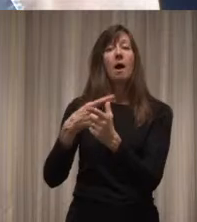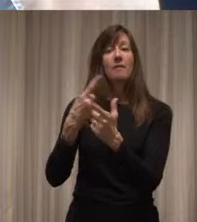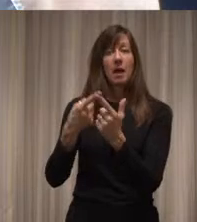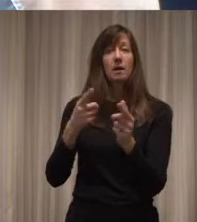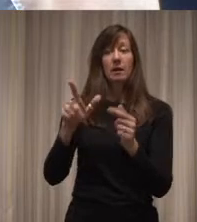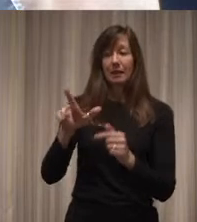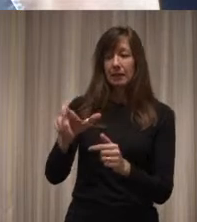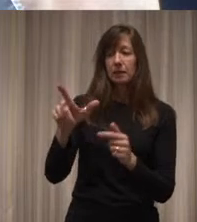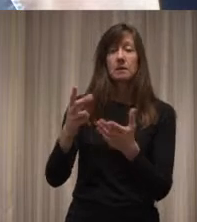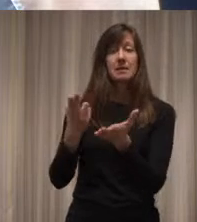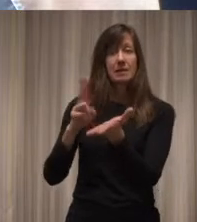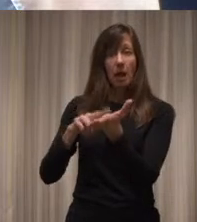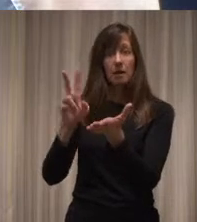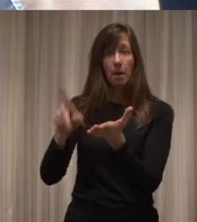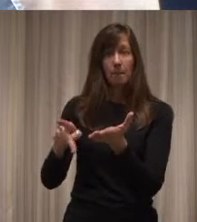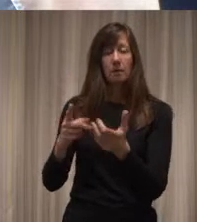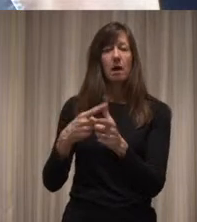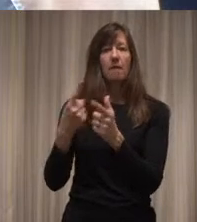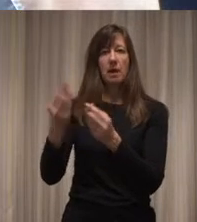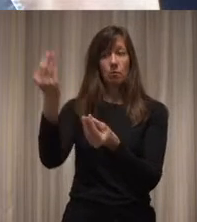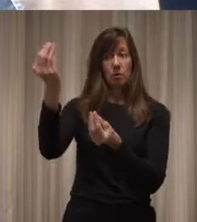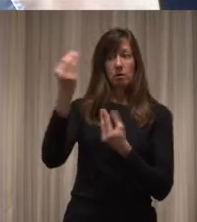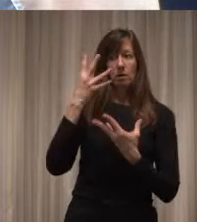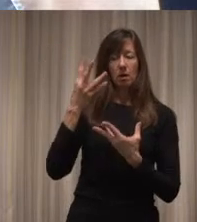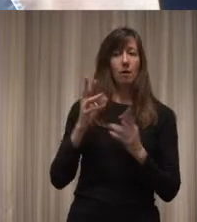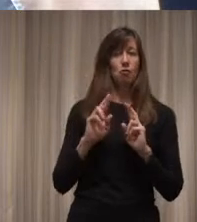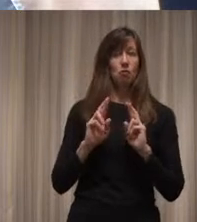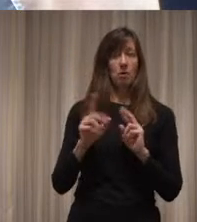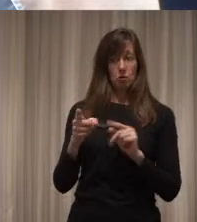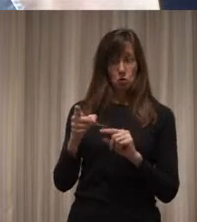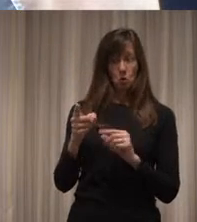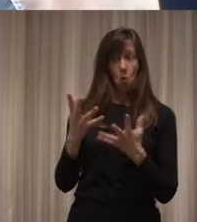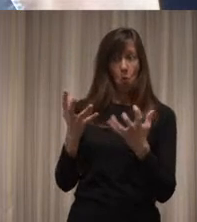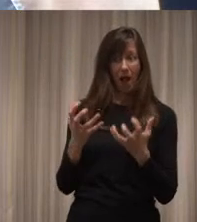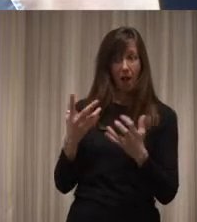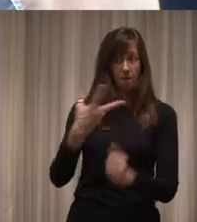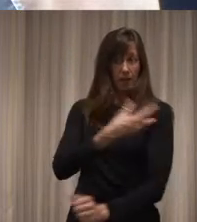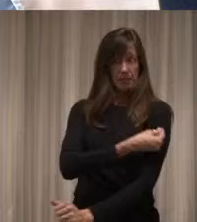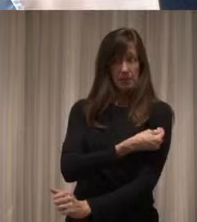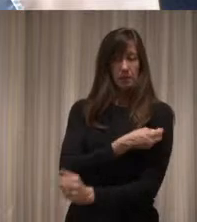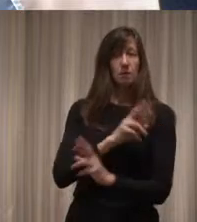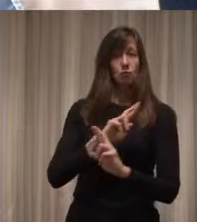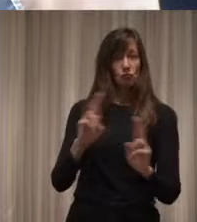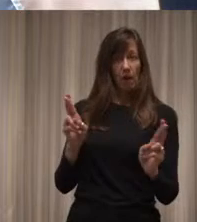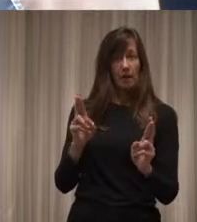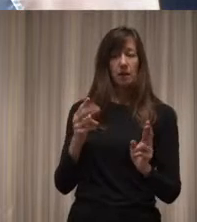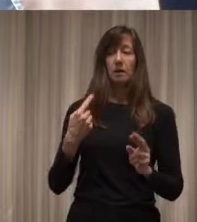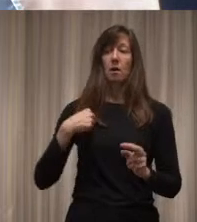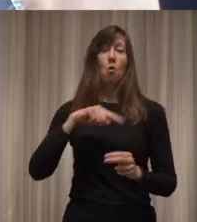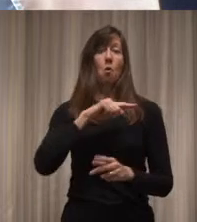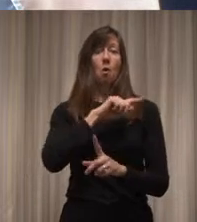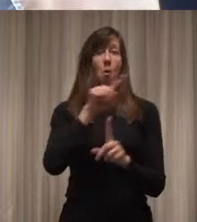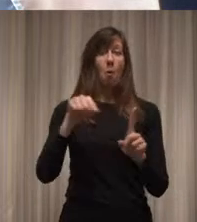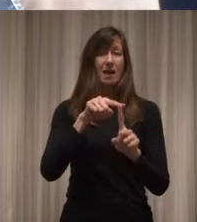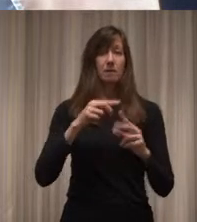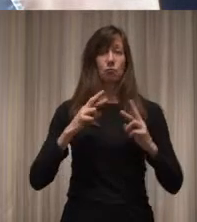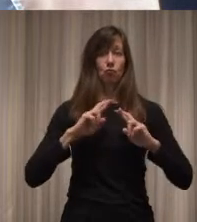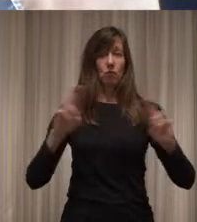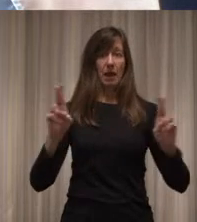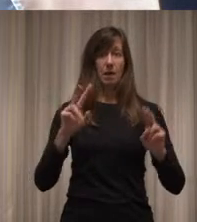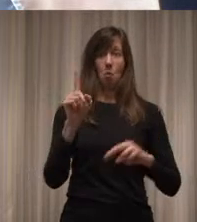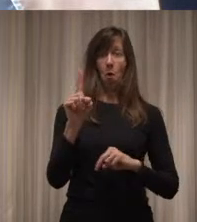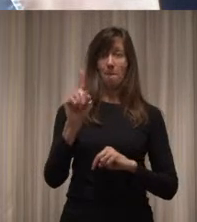If phase 1B works the way that 1A has, what will probably happen is even within this broad group, this big